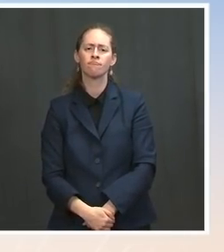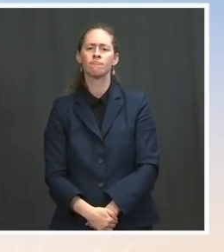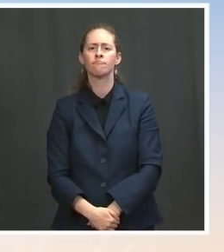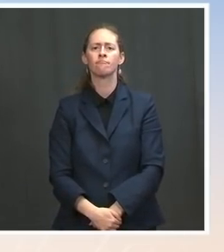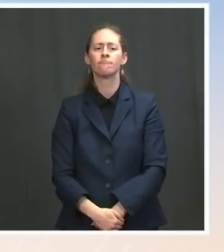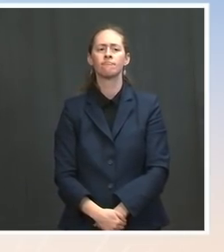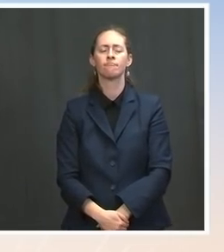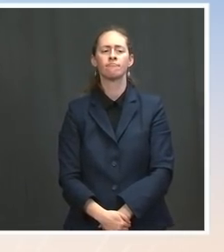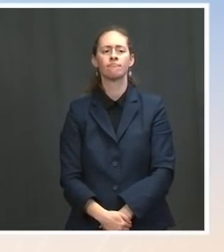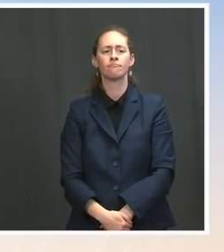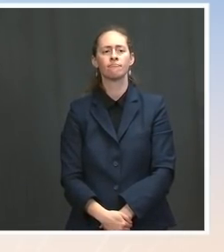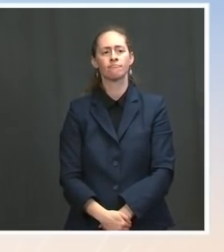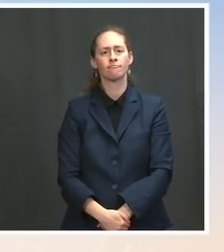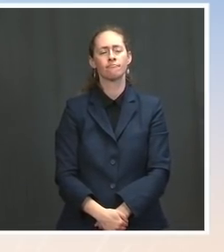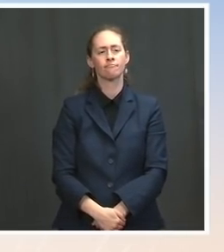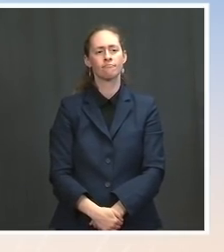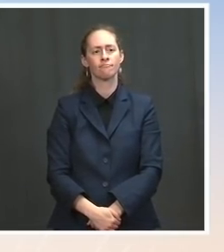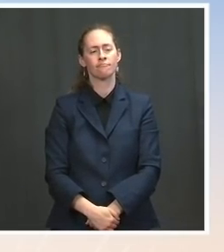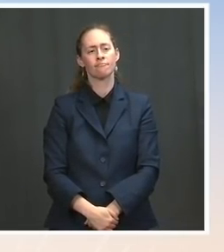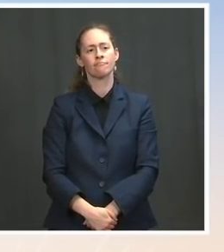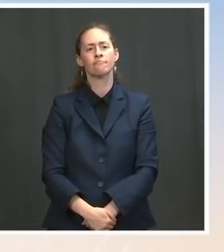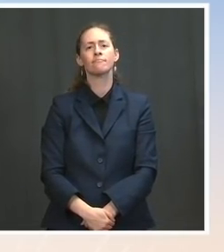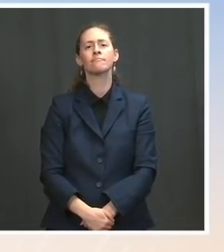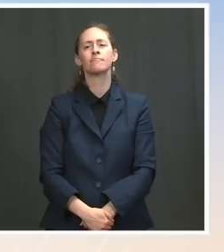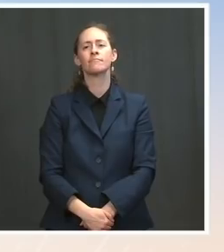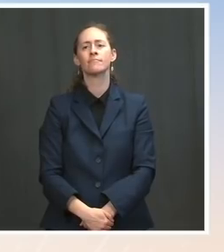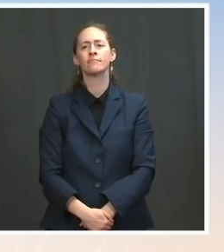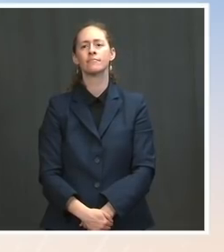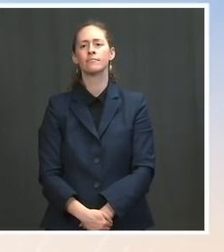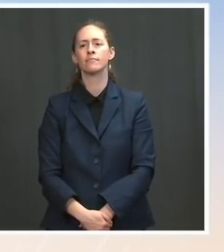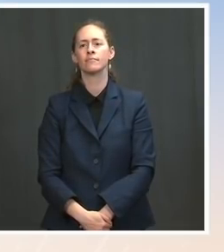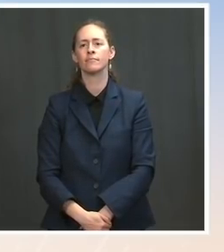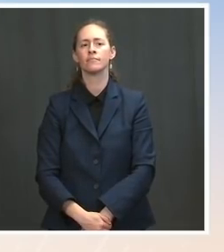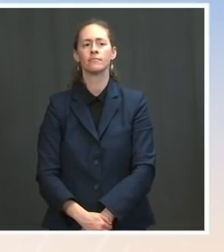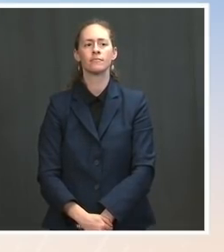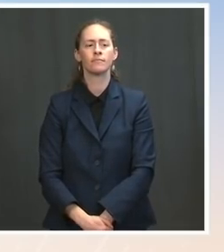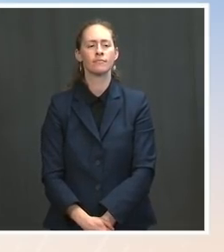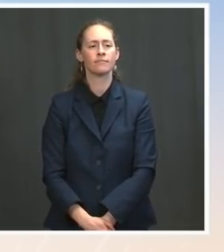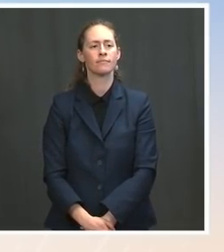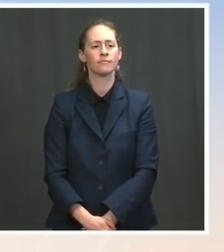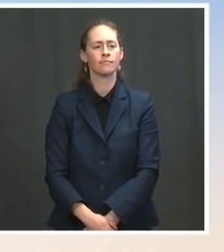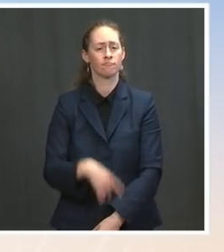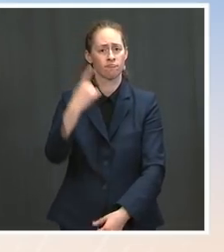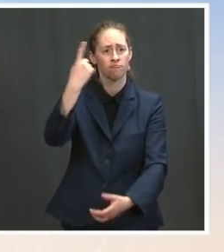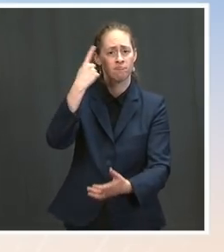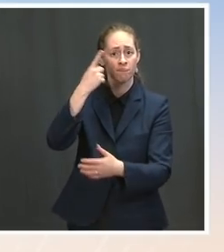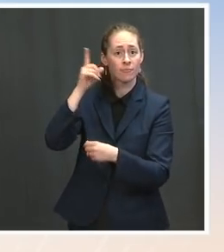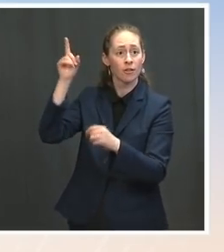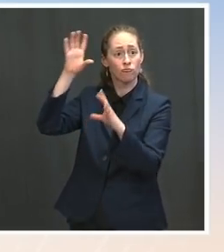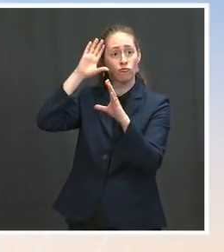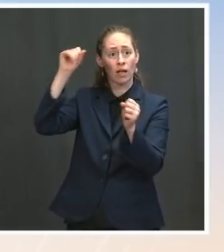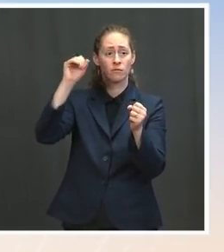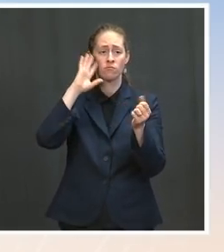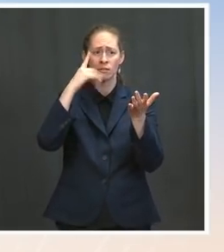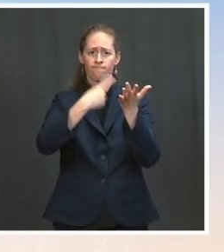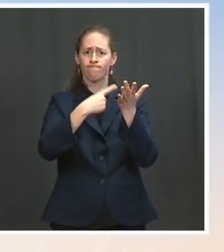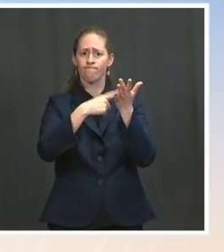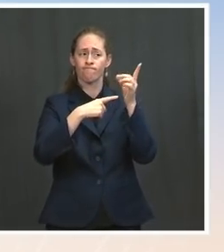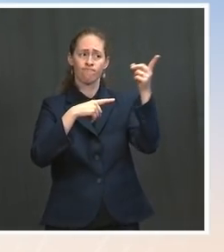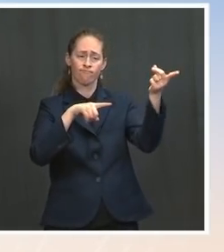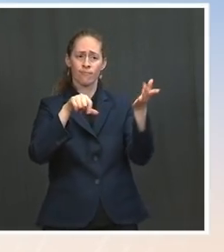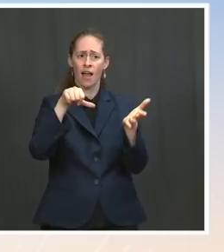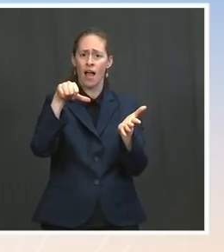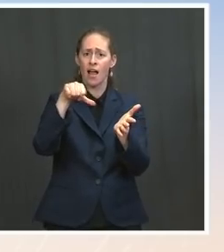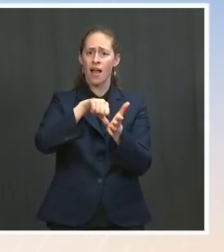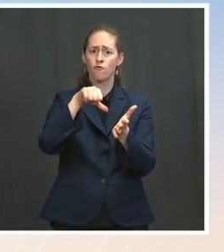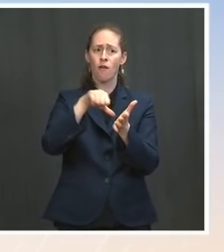stand against any agreement between, you know, with Iran, even if that would, you know, cause trouble with, you know, the